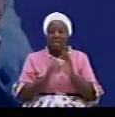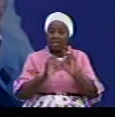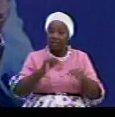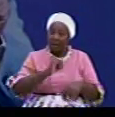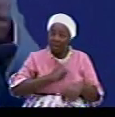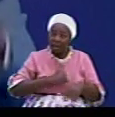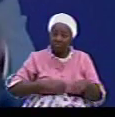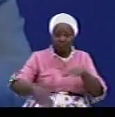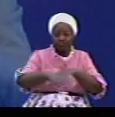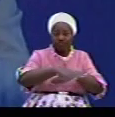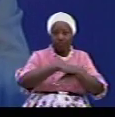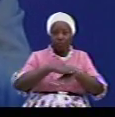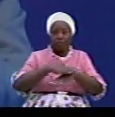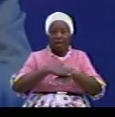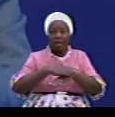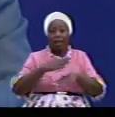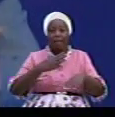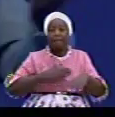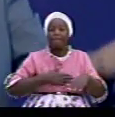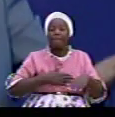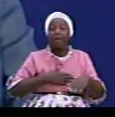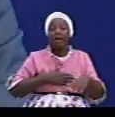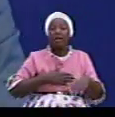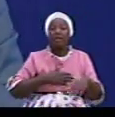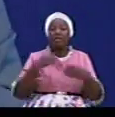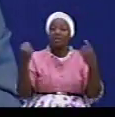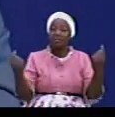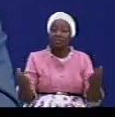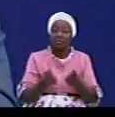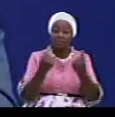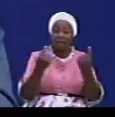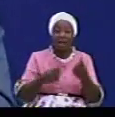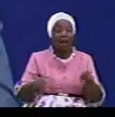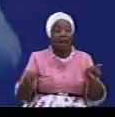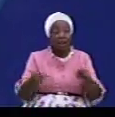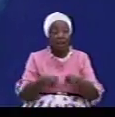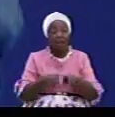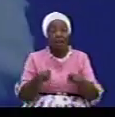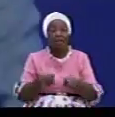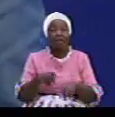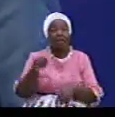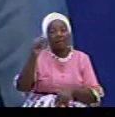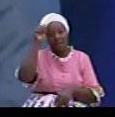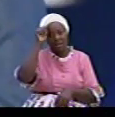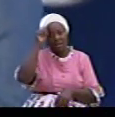covered my transgressions like Adam.